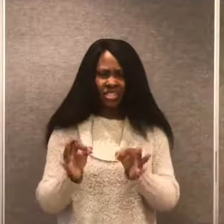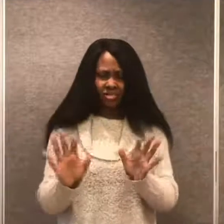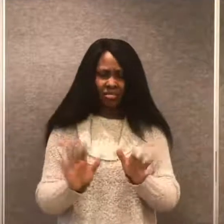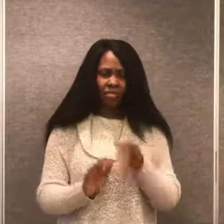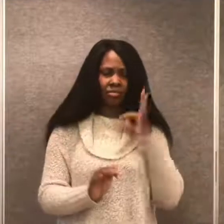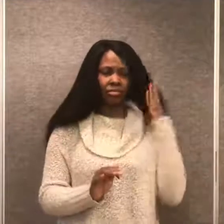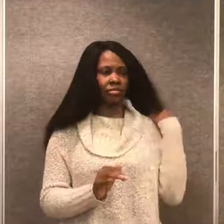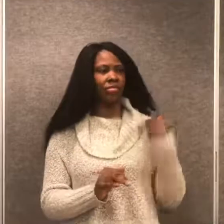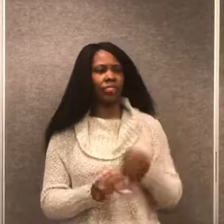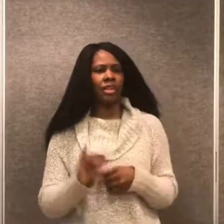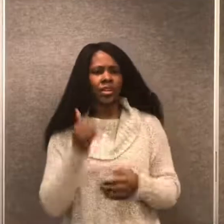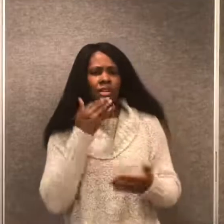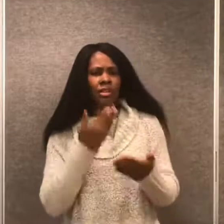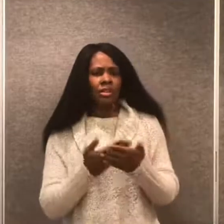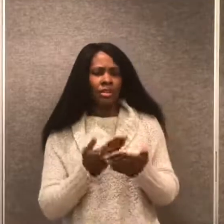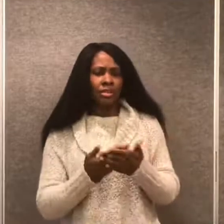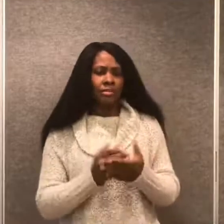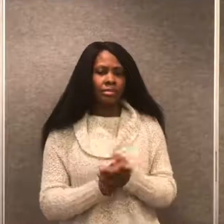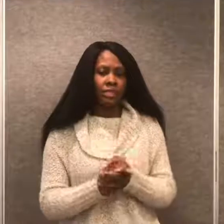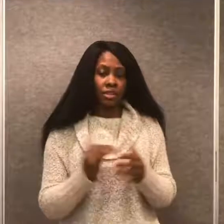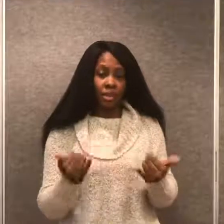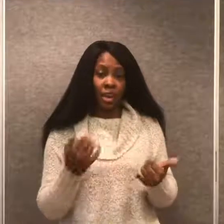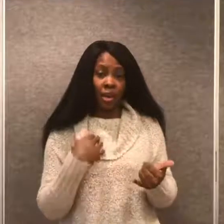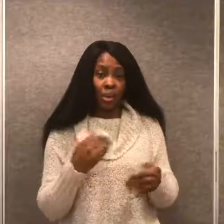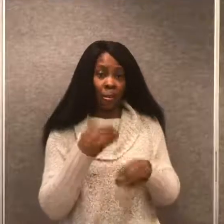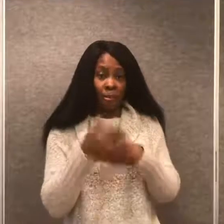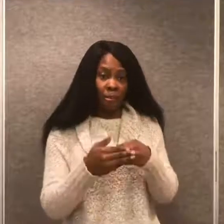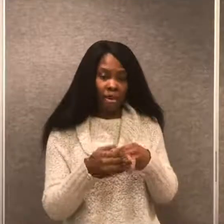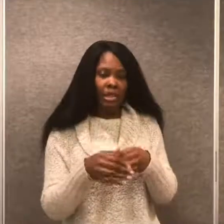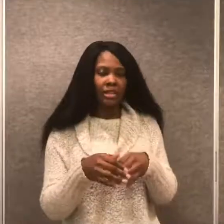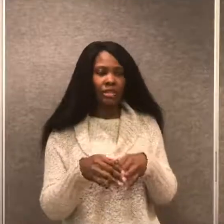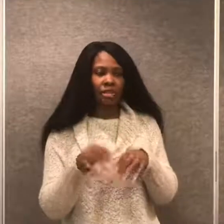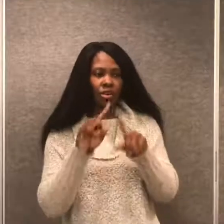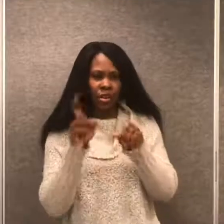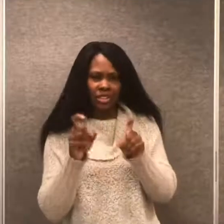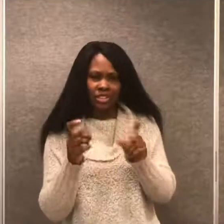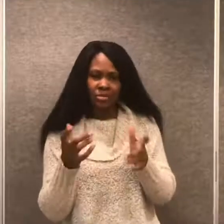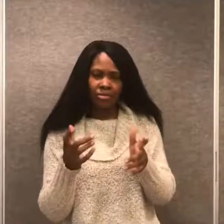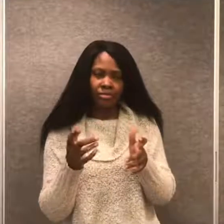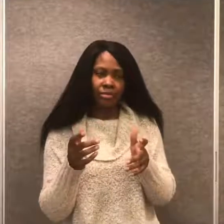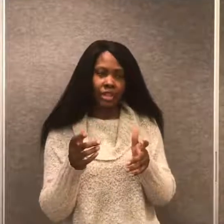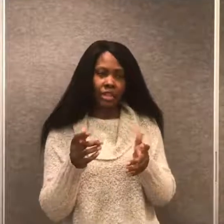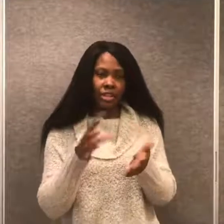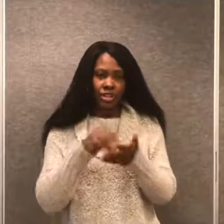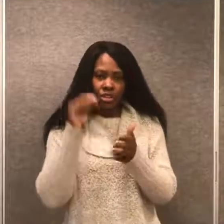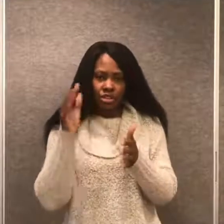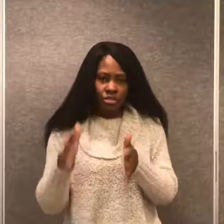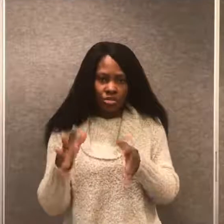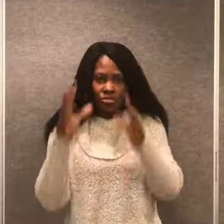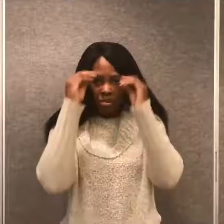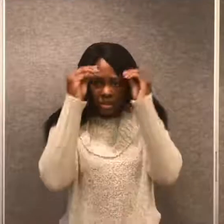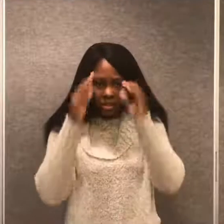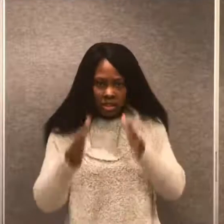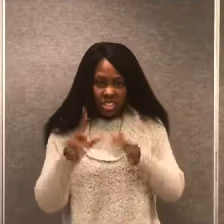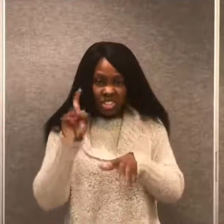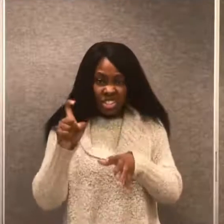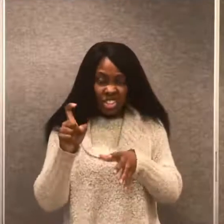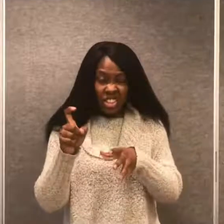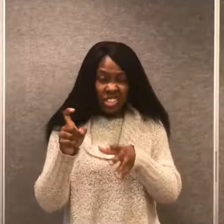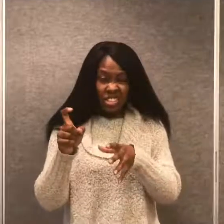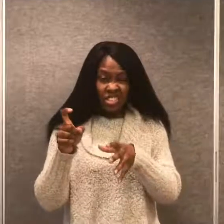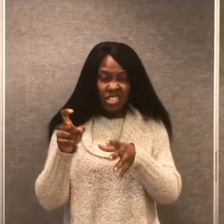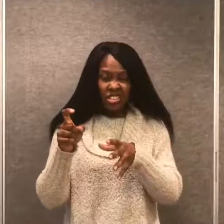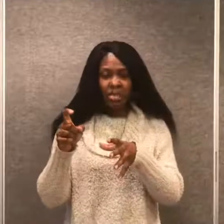kind of leads me to my next question. Are the students and teachers required to get tests in terms of